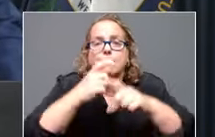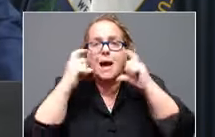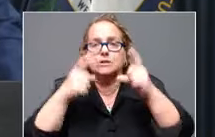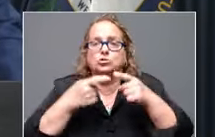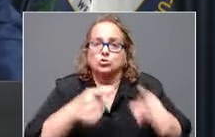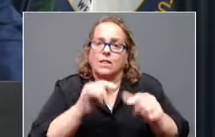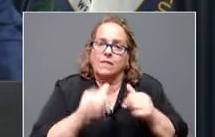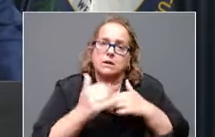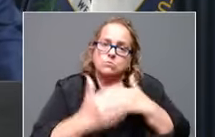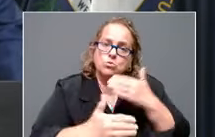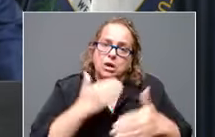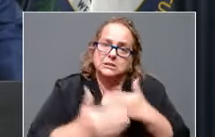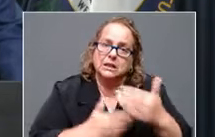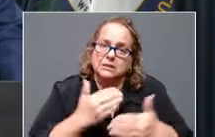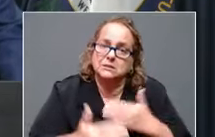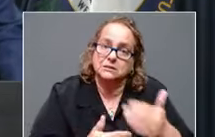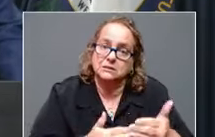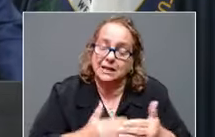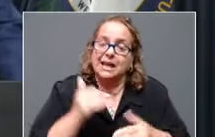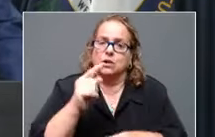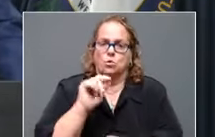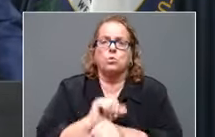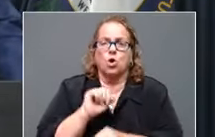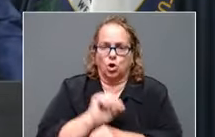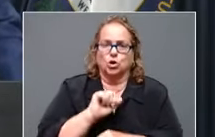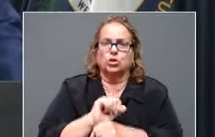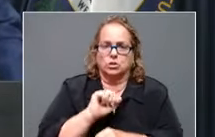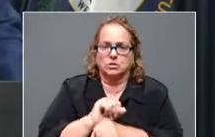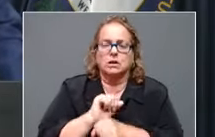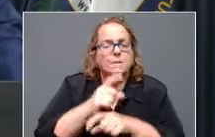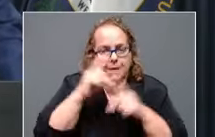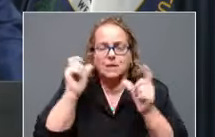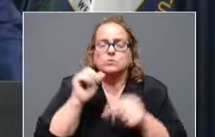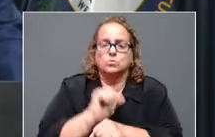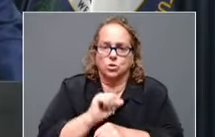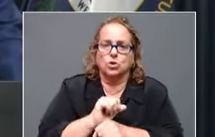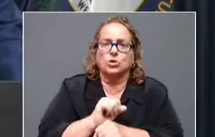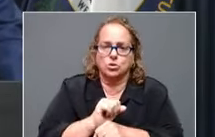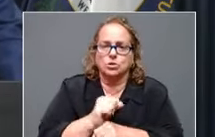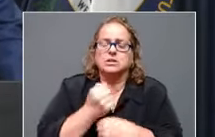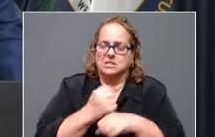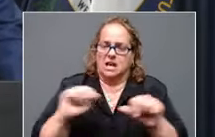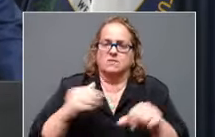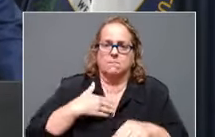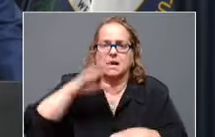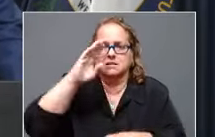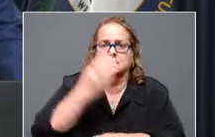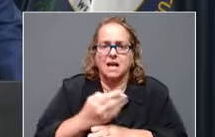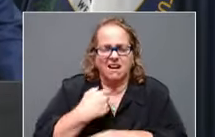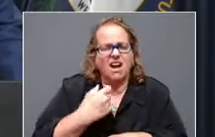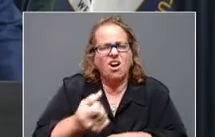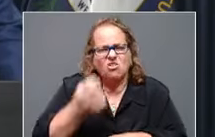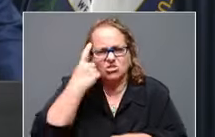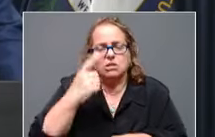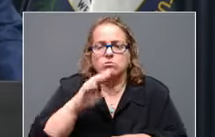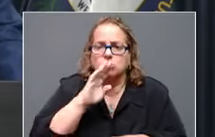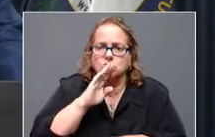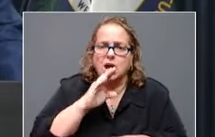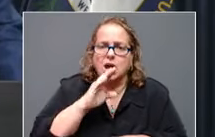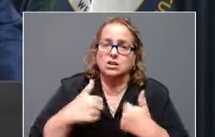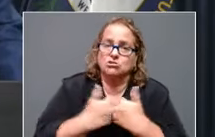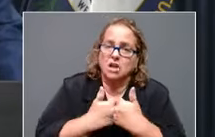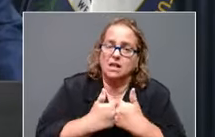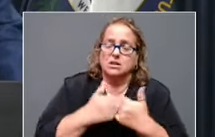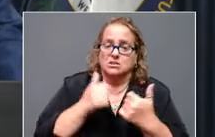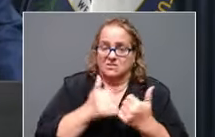families, political leaders, and those who make decisions that pressure those school systems to